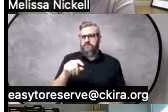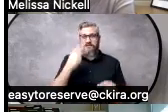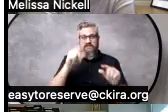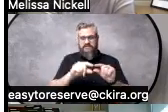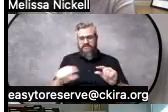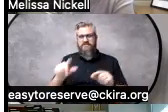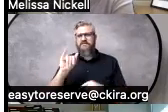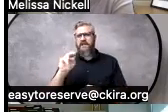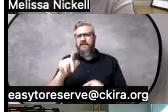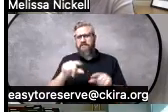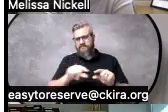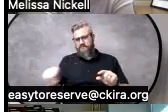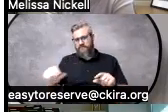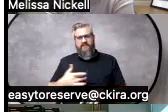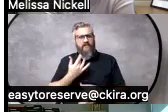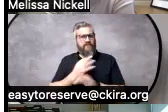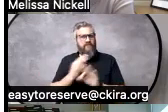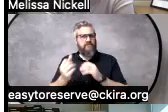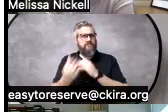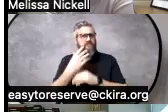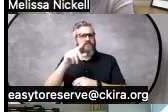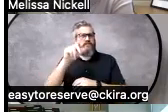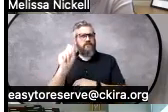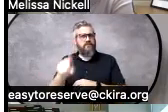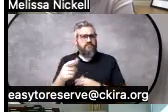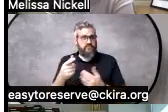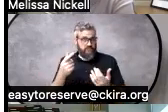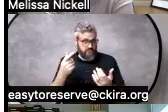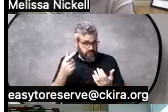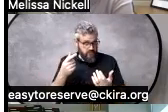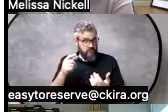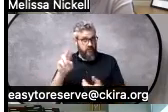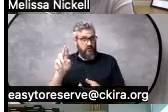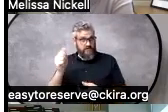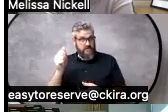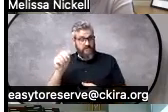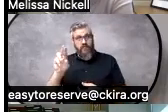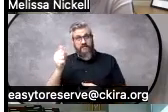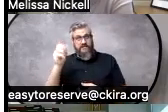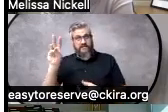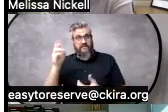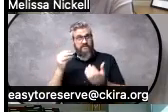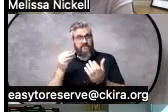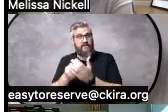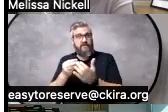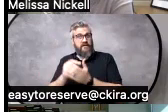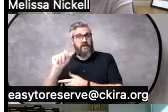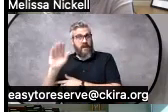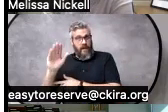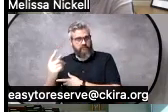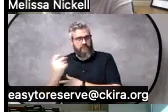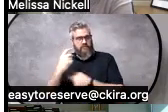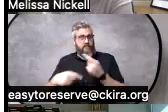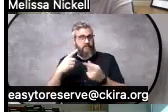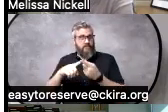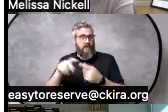So certainly feel free to send us any questions if you are in an R16 funded lab, especially about the potential for travel